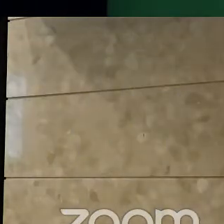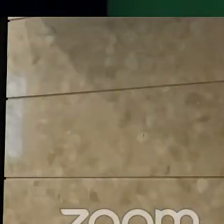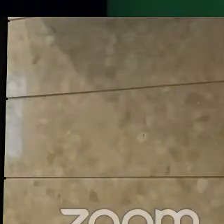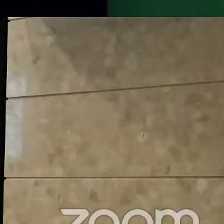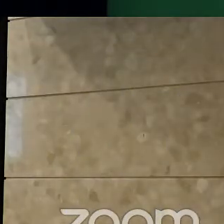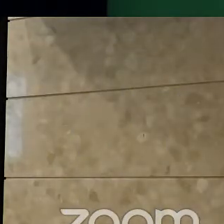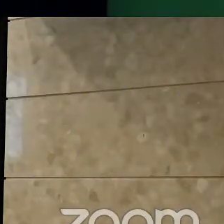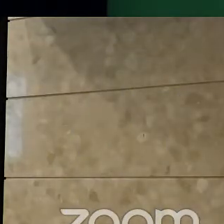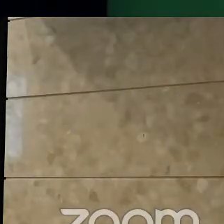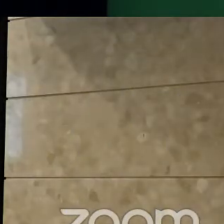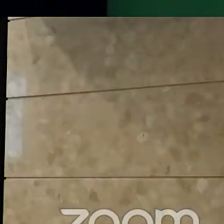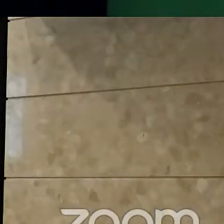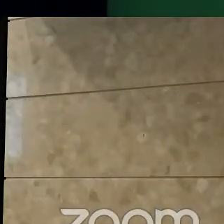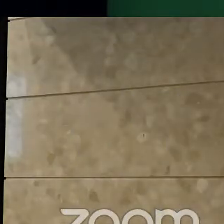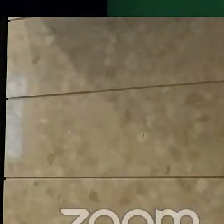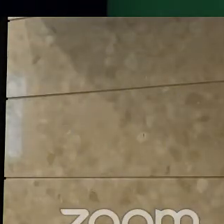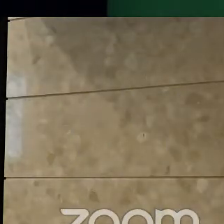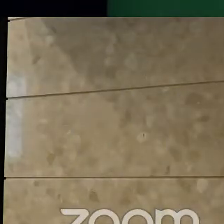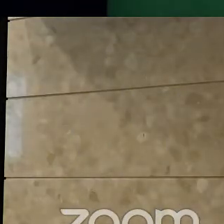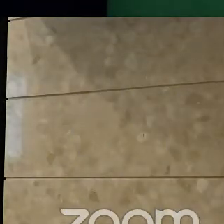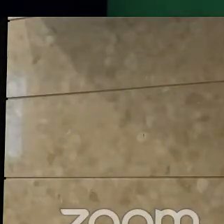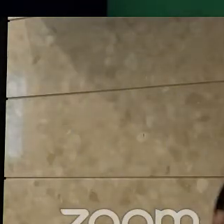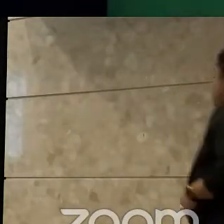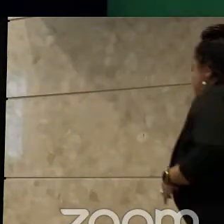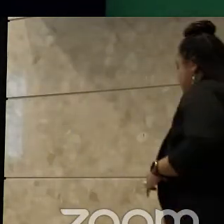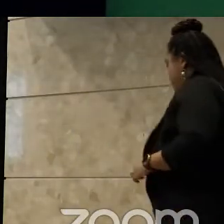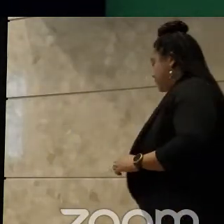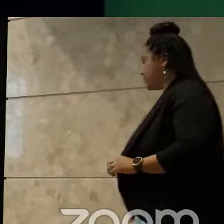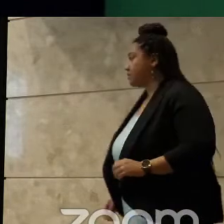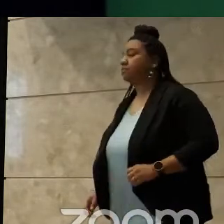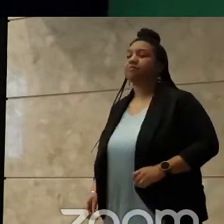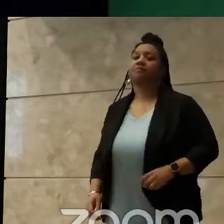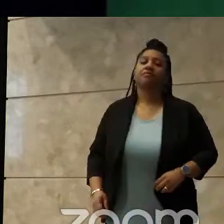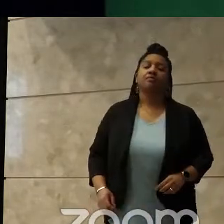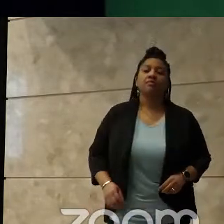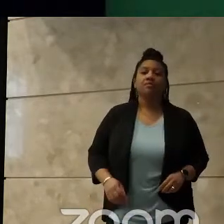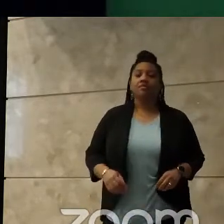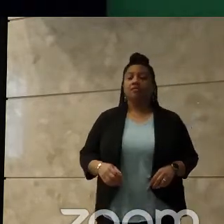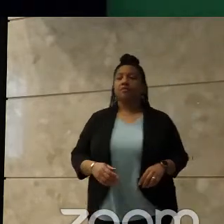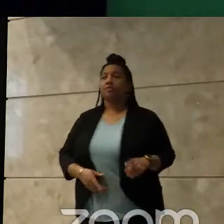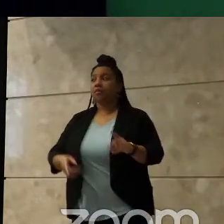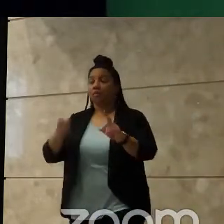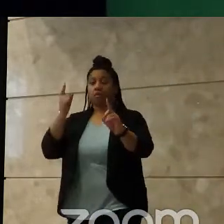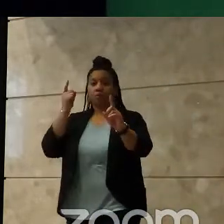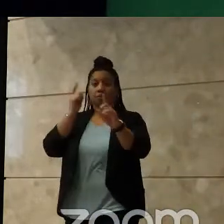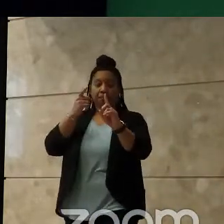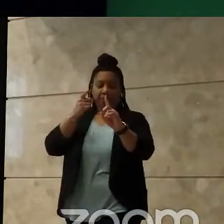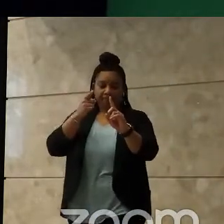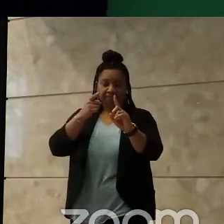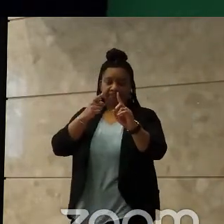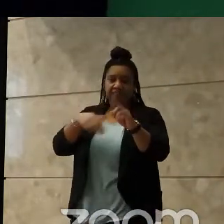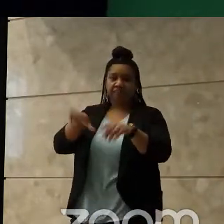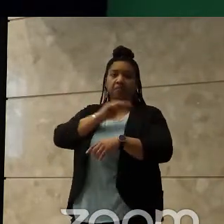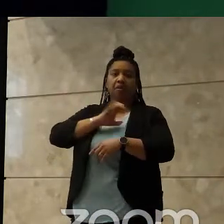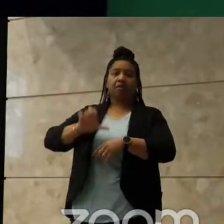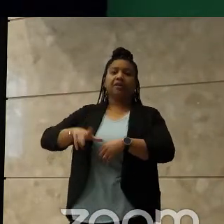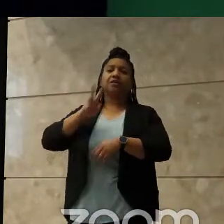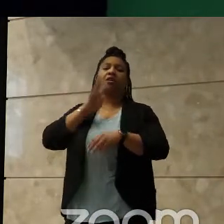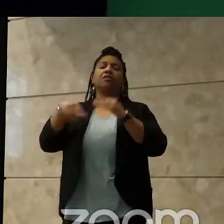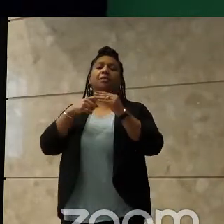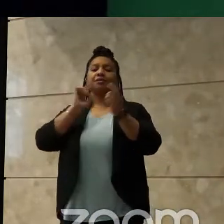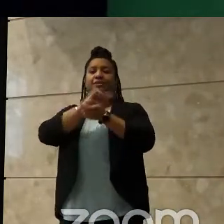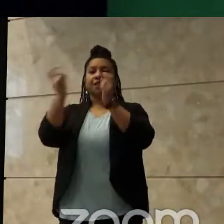Now, here is the point. When Dr. King talked about changing the world, let me give you an example. And I said part of this